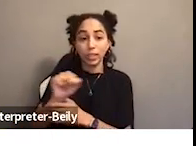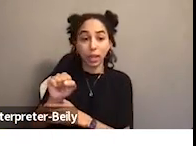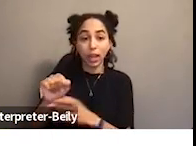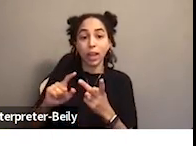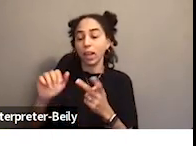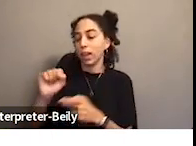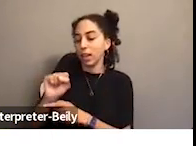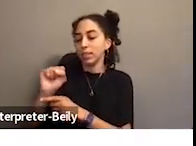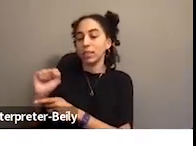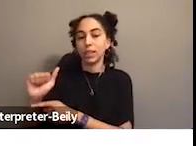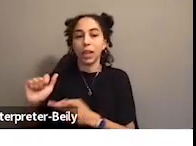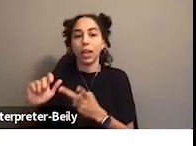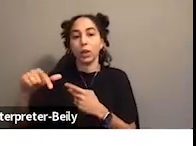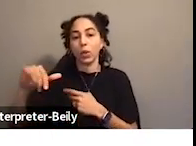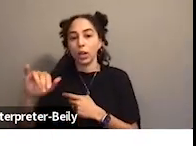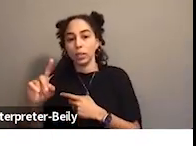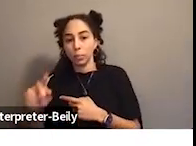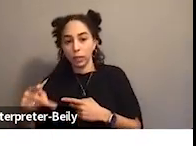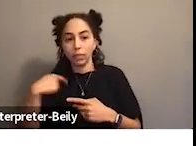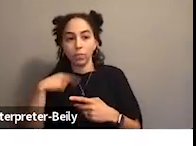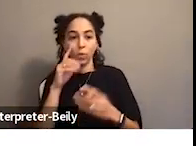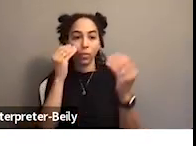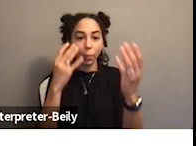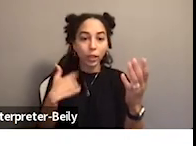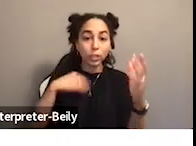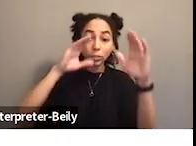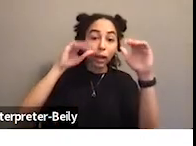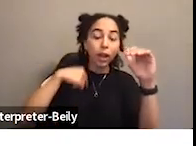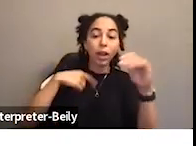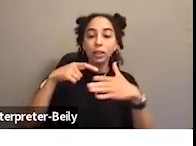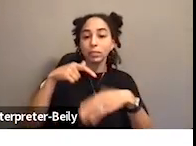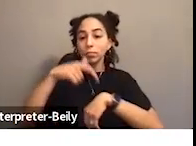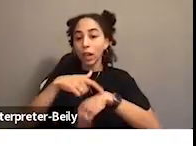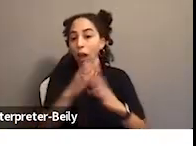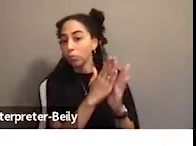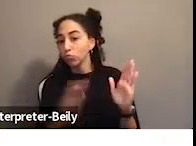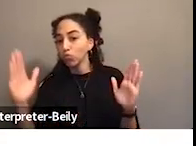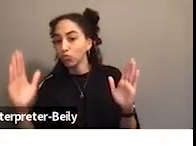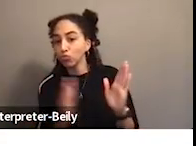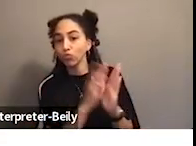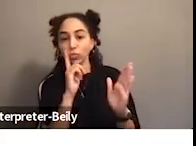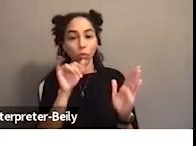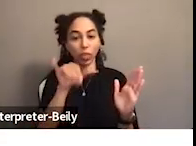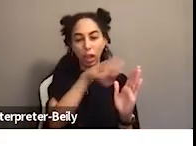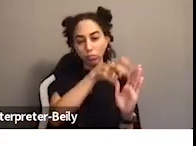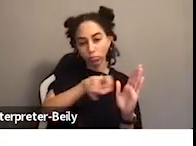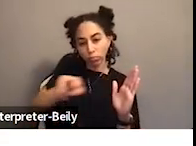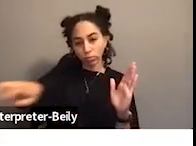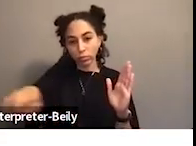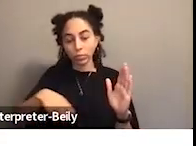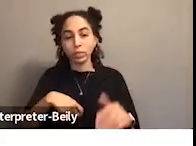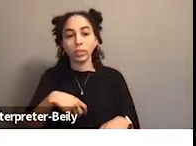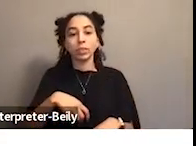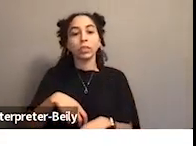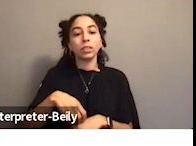for information on what to expect with timelines for transitioning to Ohio ISP. And there's